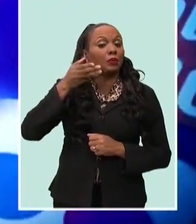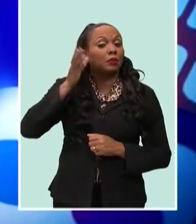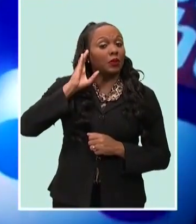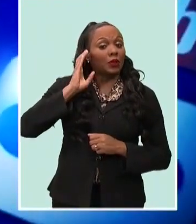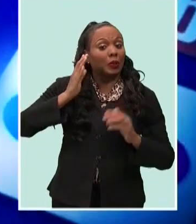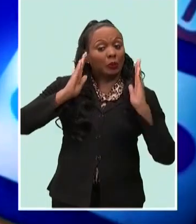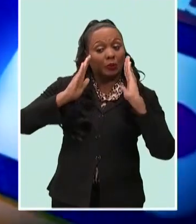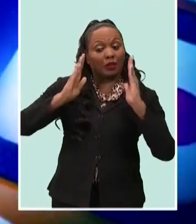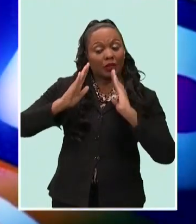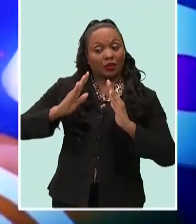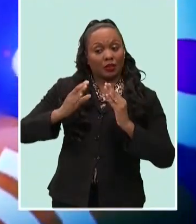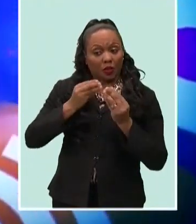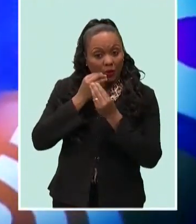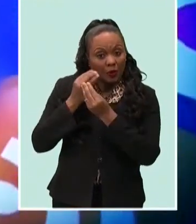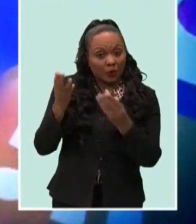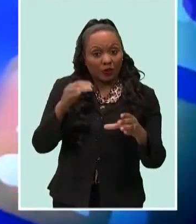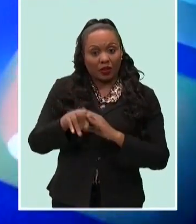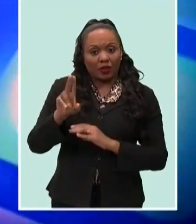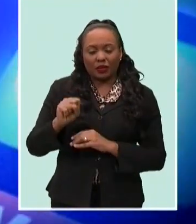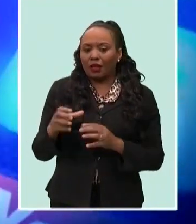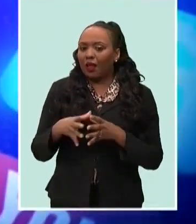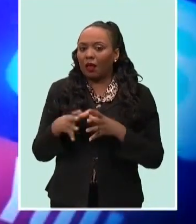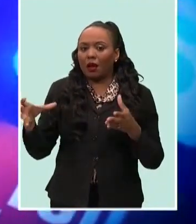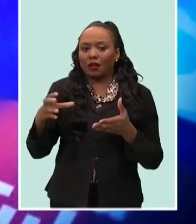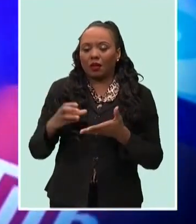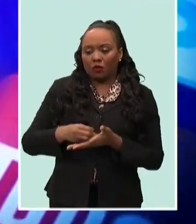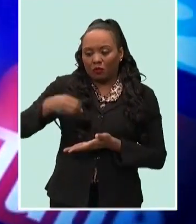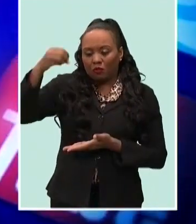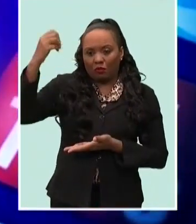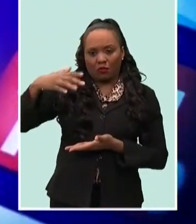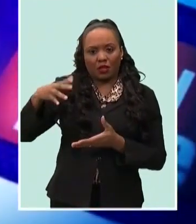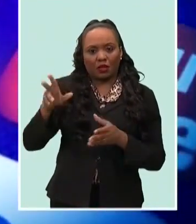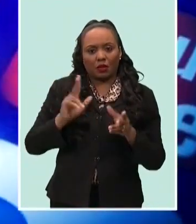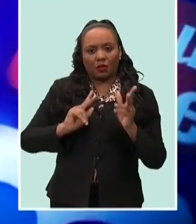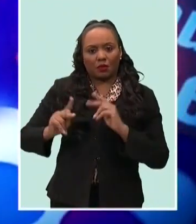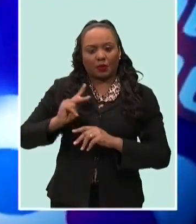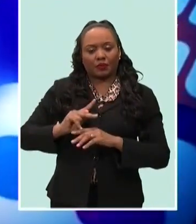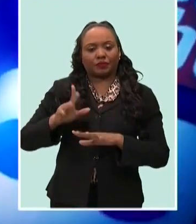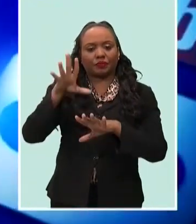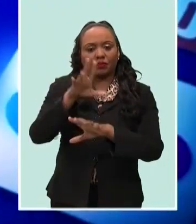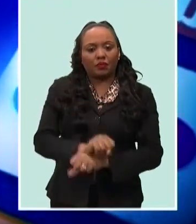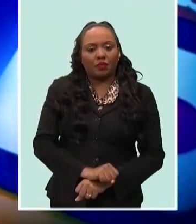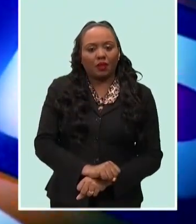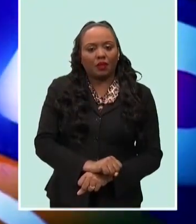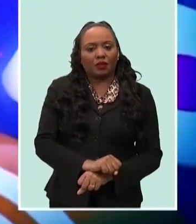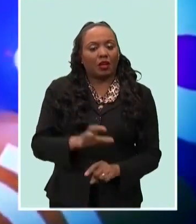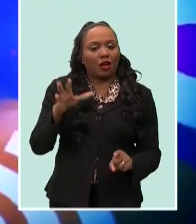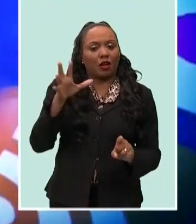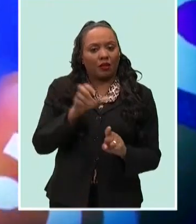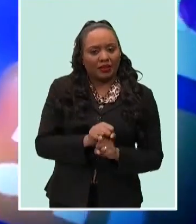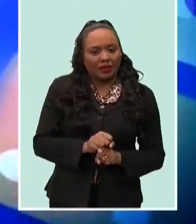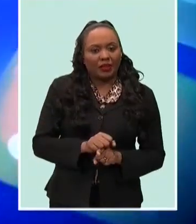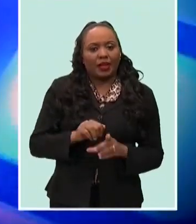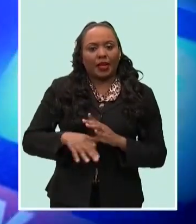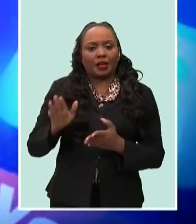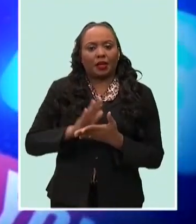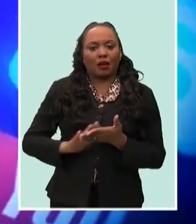have heard that a number of wealthy people have been arrested in a huge college admission scandal. They